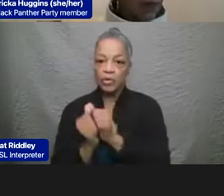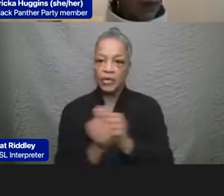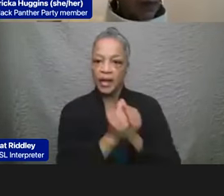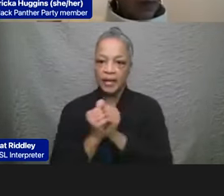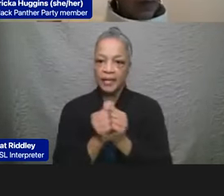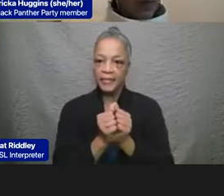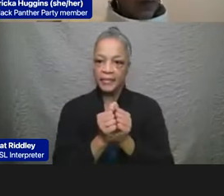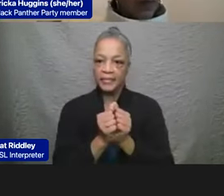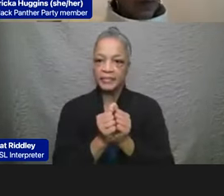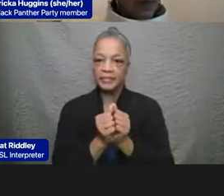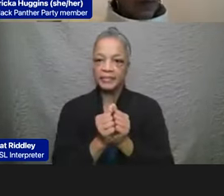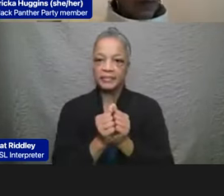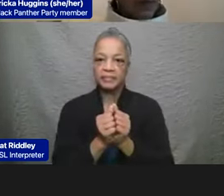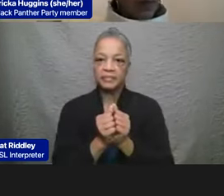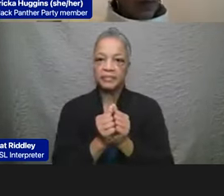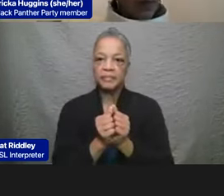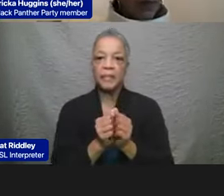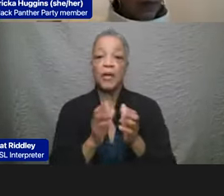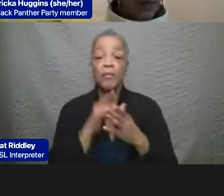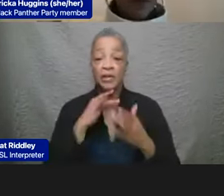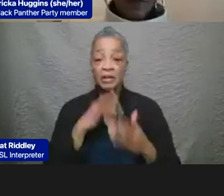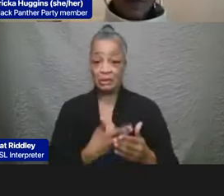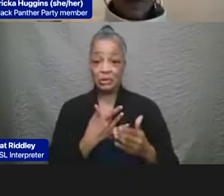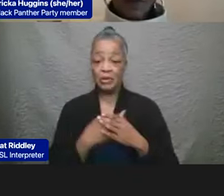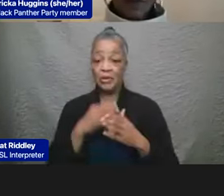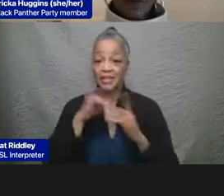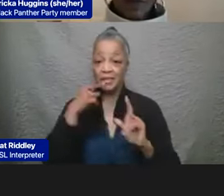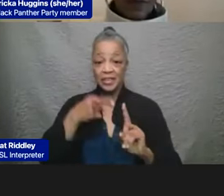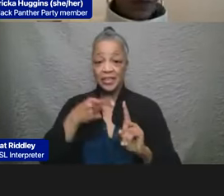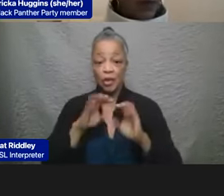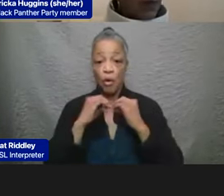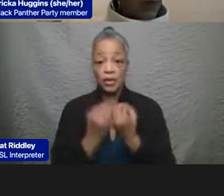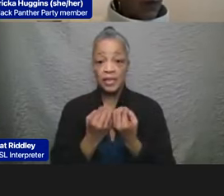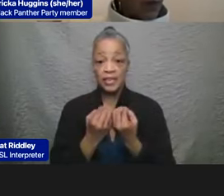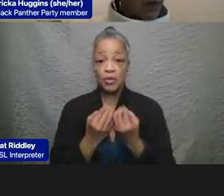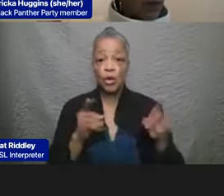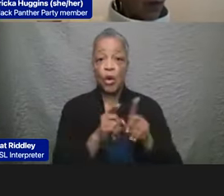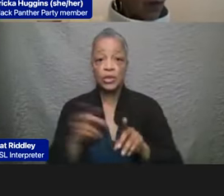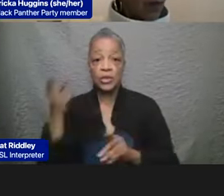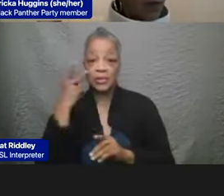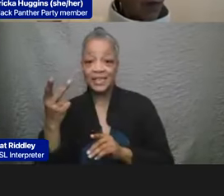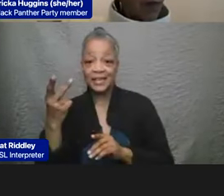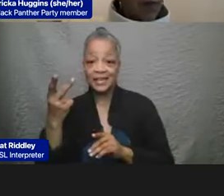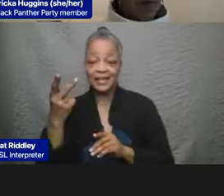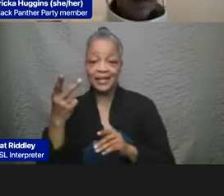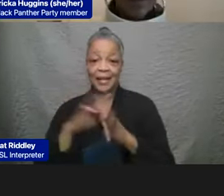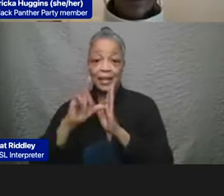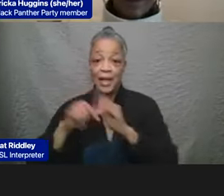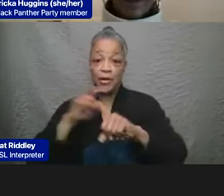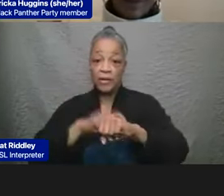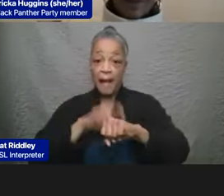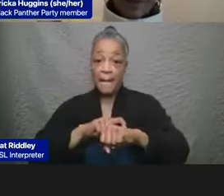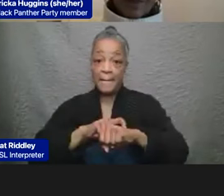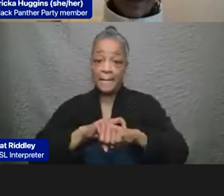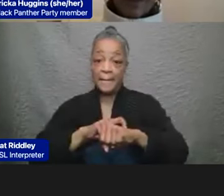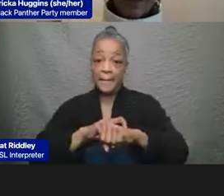in an alliance. And when I say usually ethnically specific organizations, we also see in later times the idea